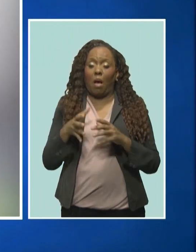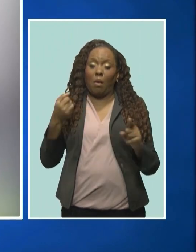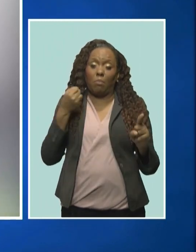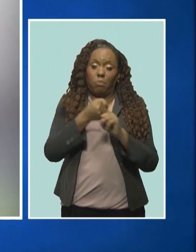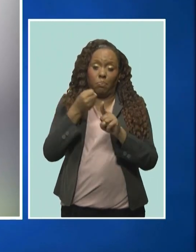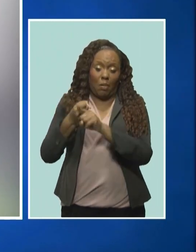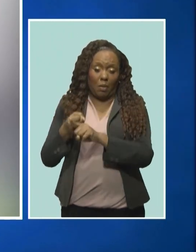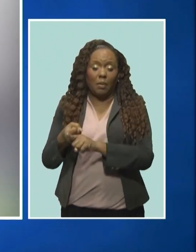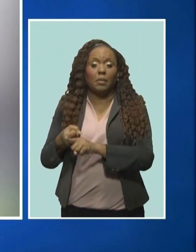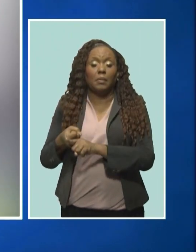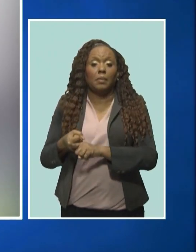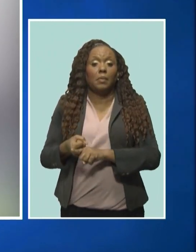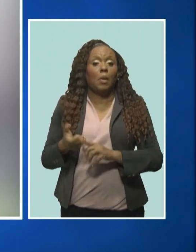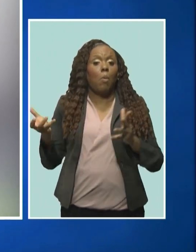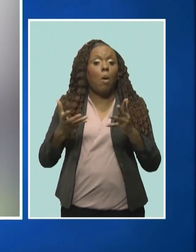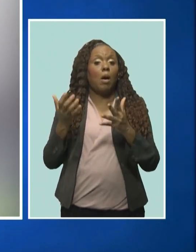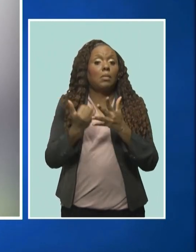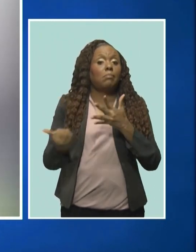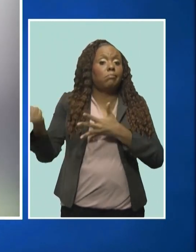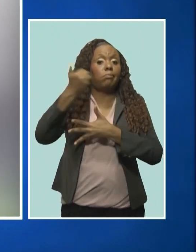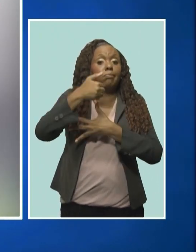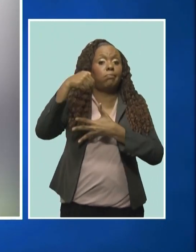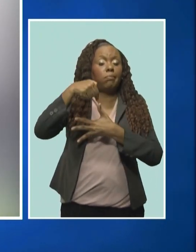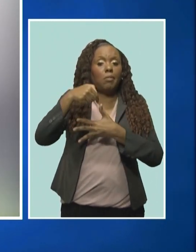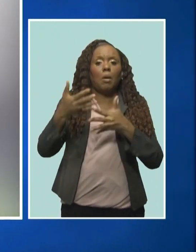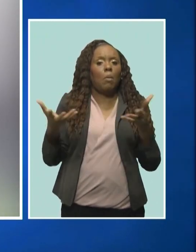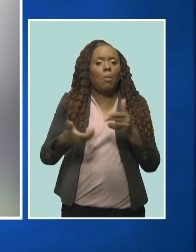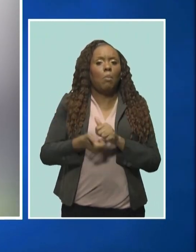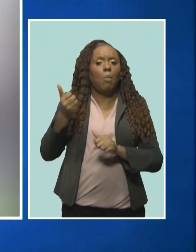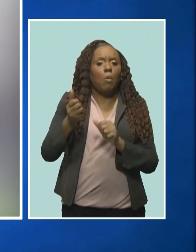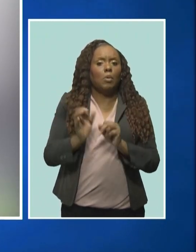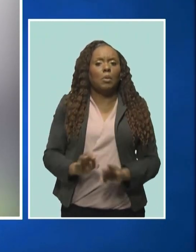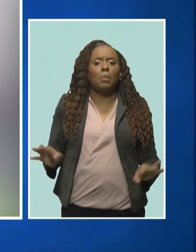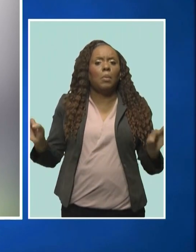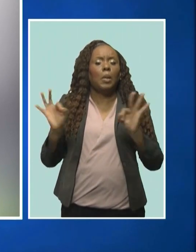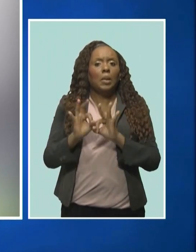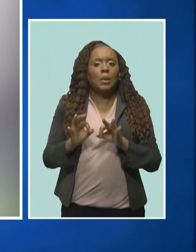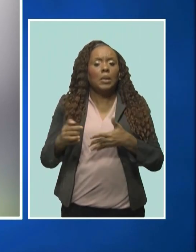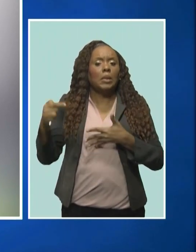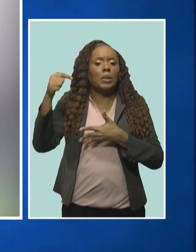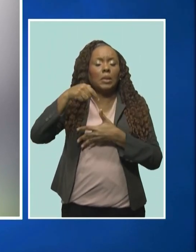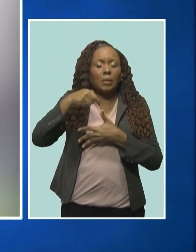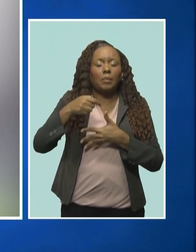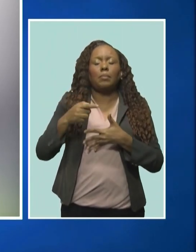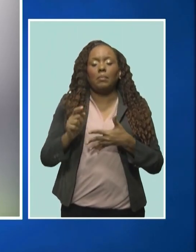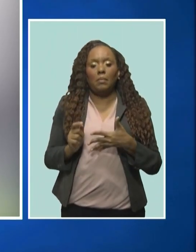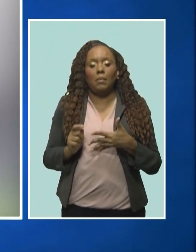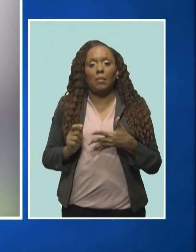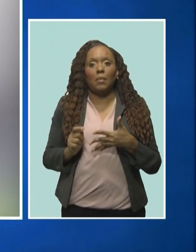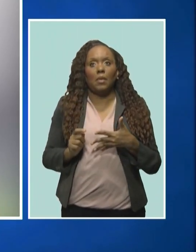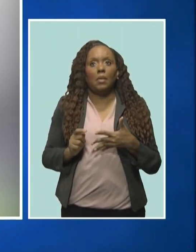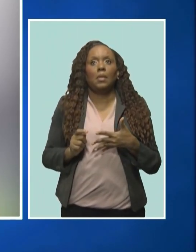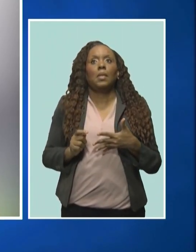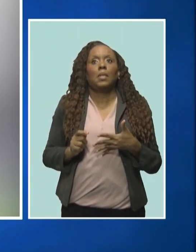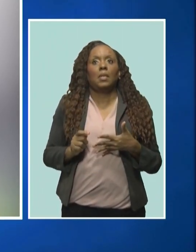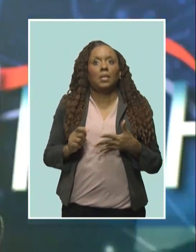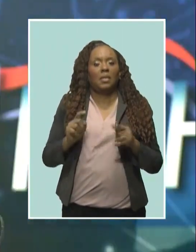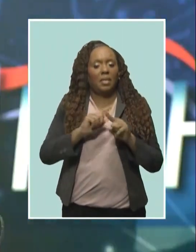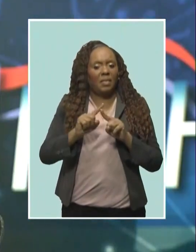the priority needs of the states has been changing somewhat.